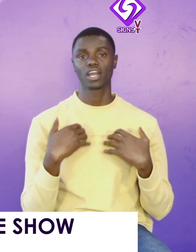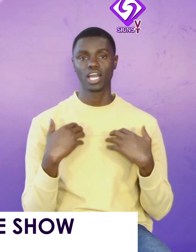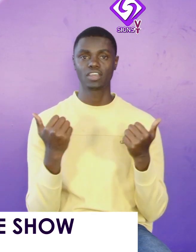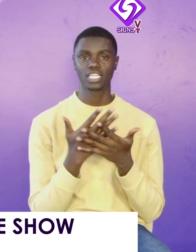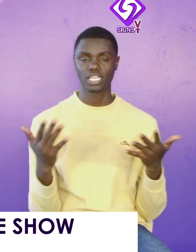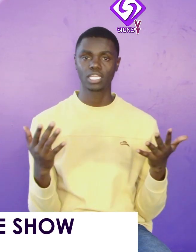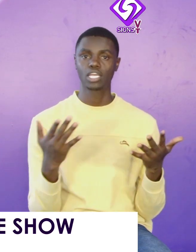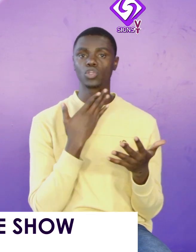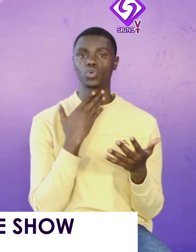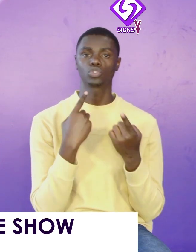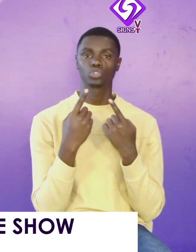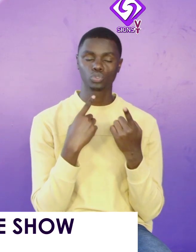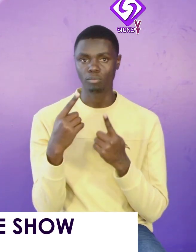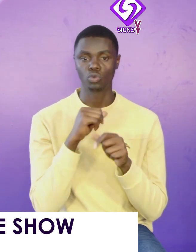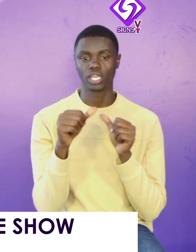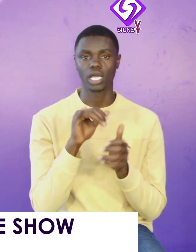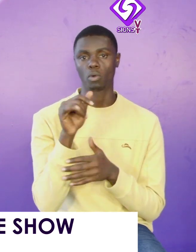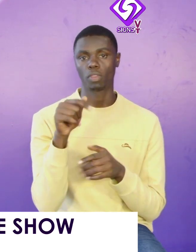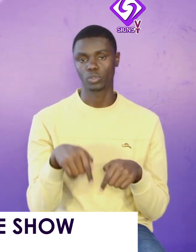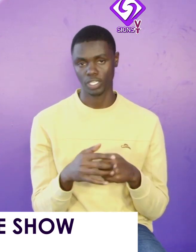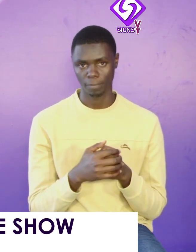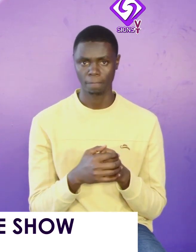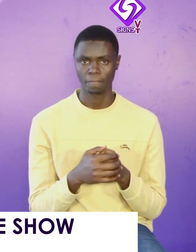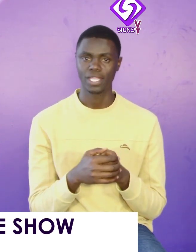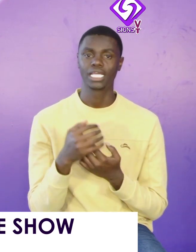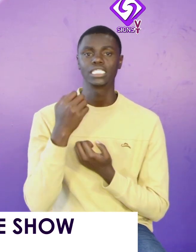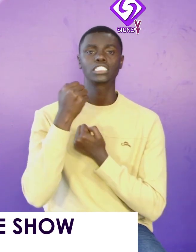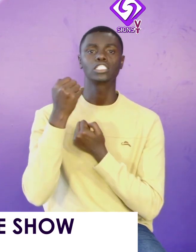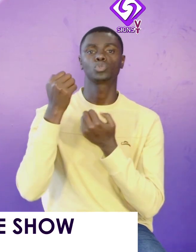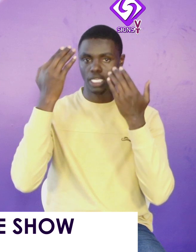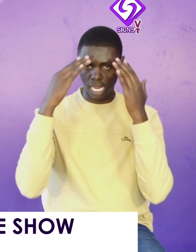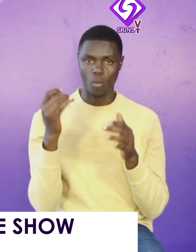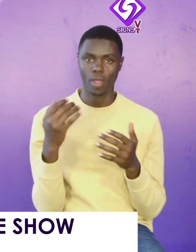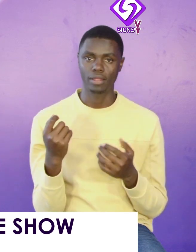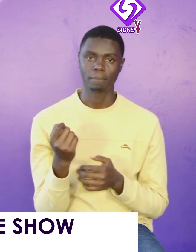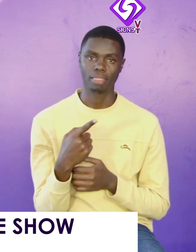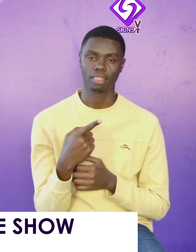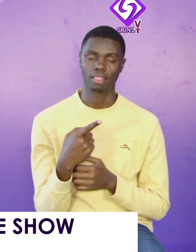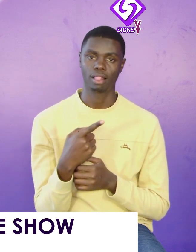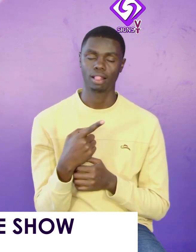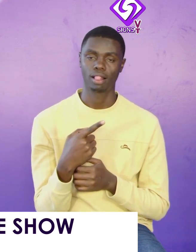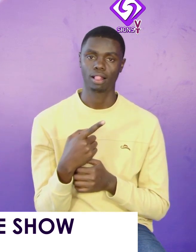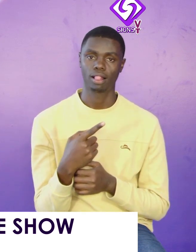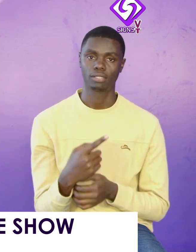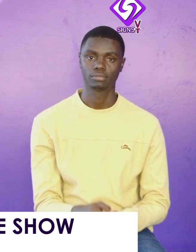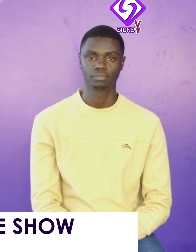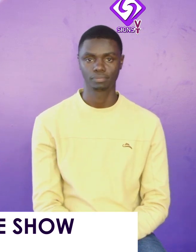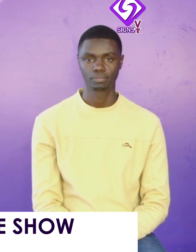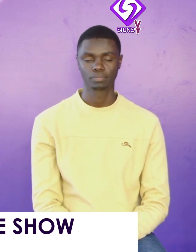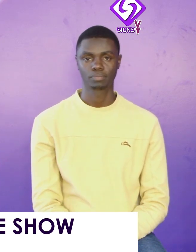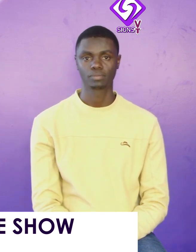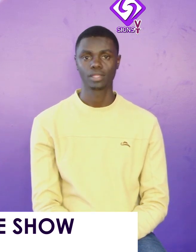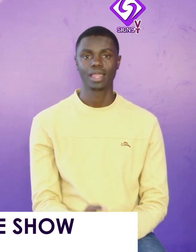I'm talking about causes of suicide. It's a suicide awareness month. Yeah. And there